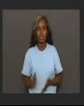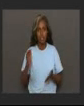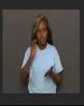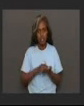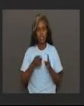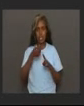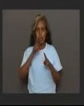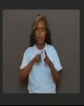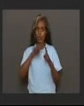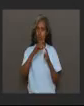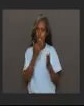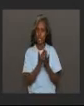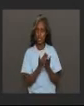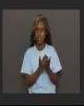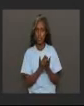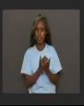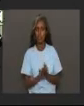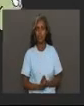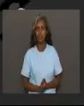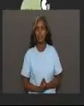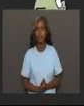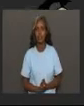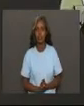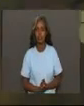Let's get back to our lesson.